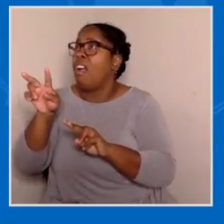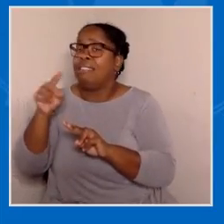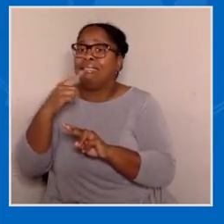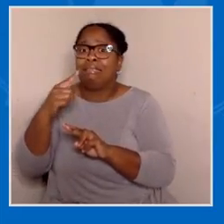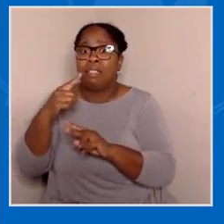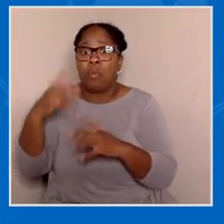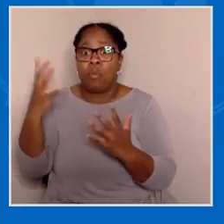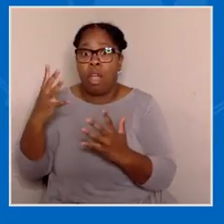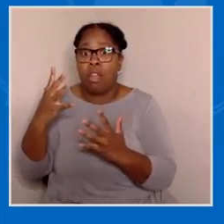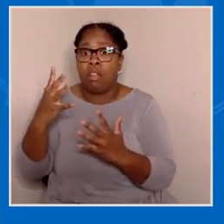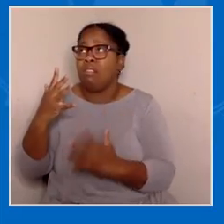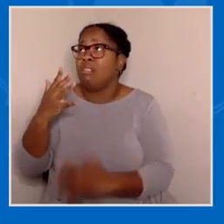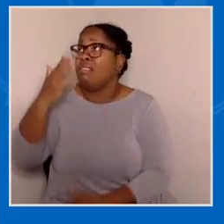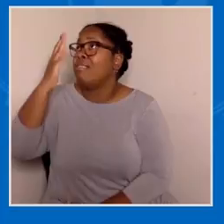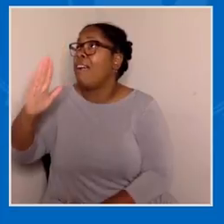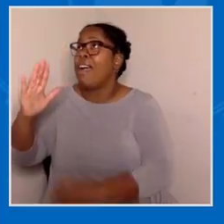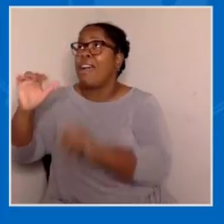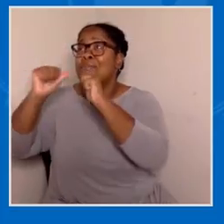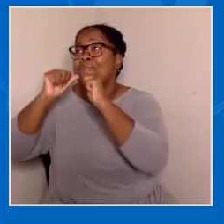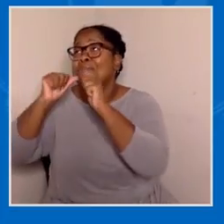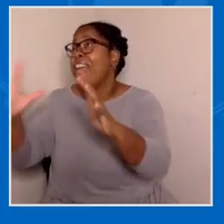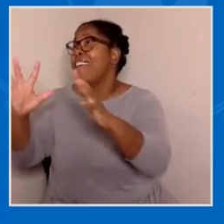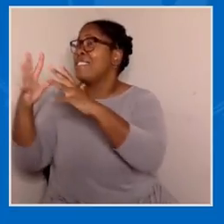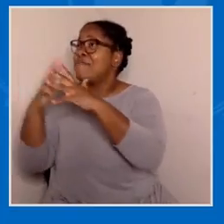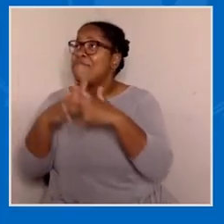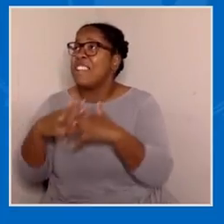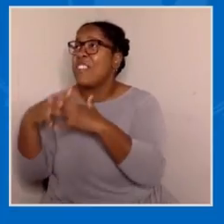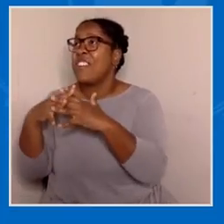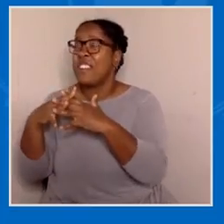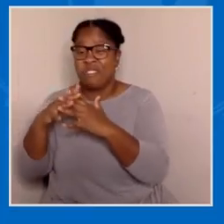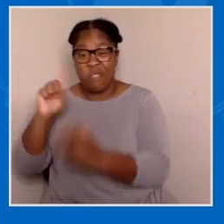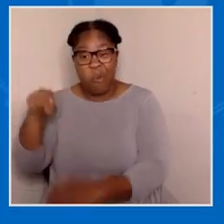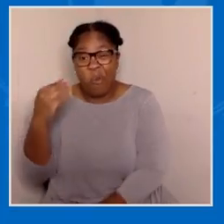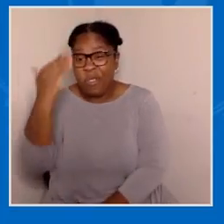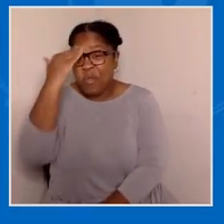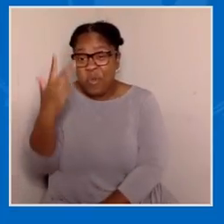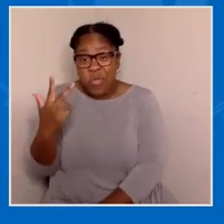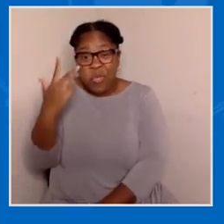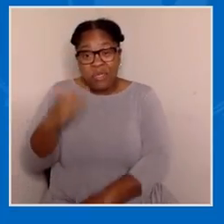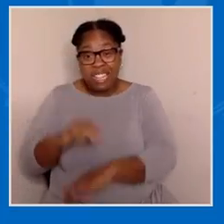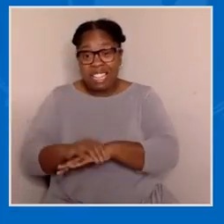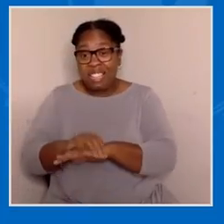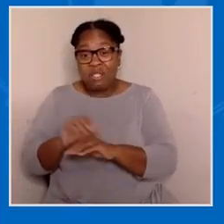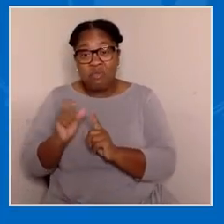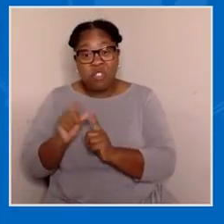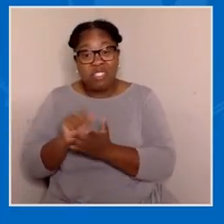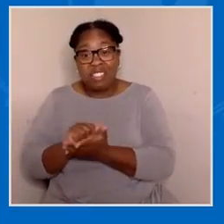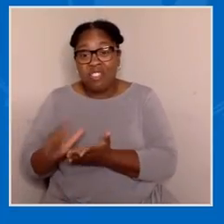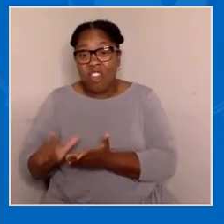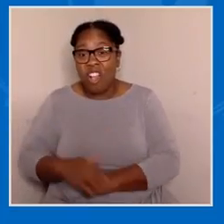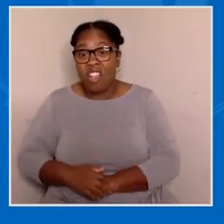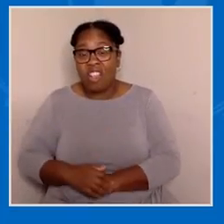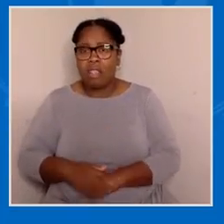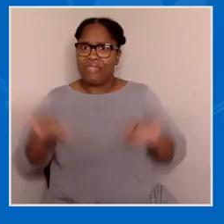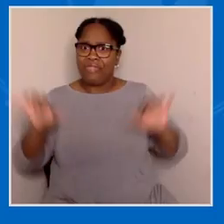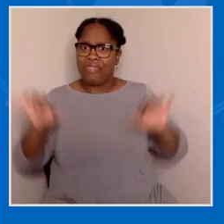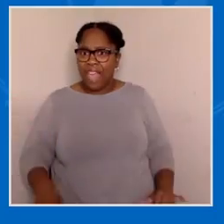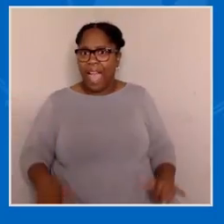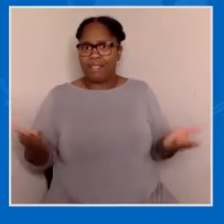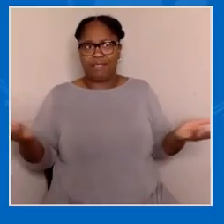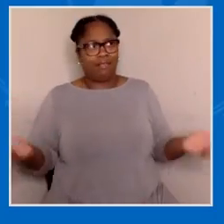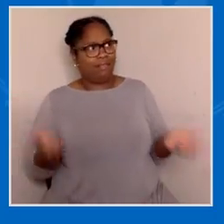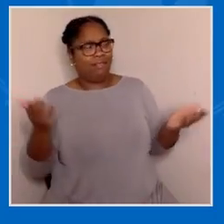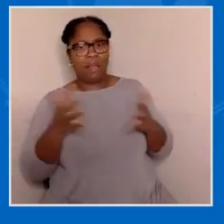God bless America. That's who we are. That's what America represents to the world,